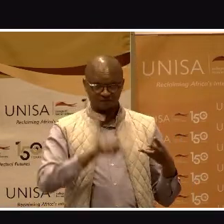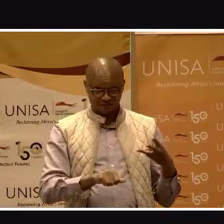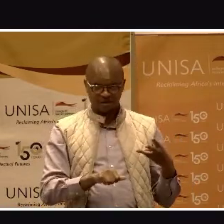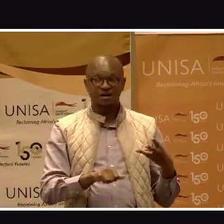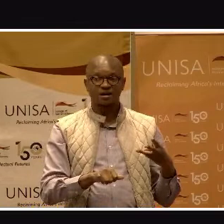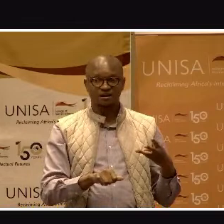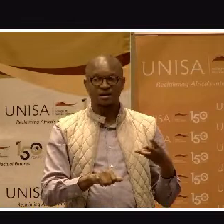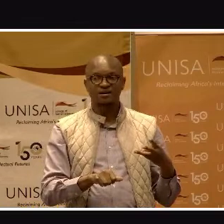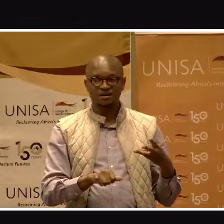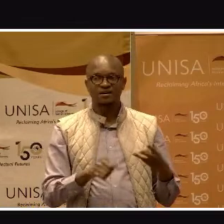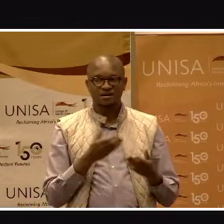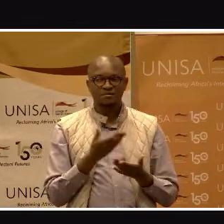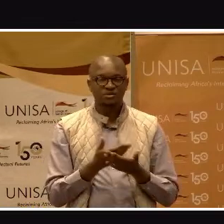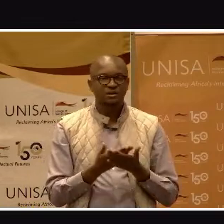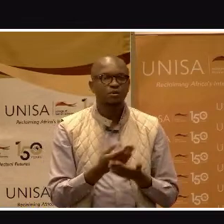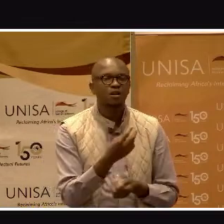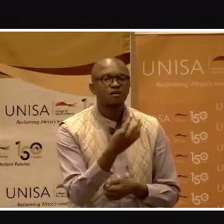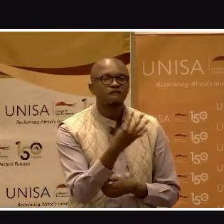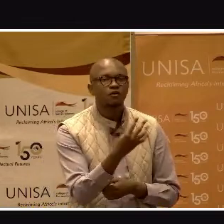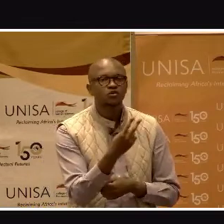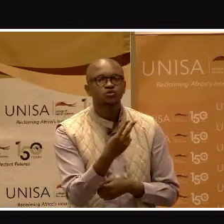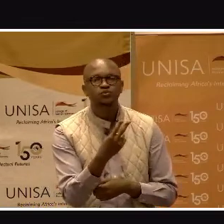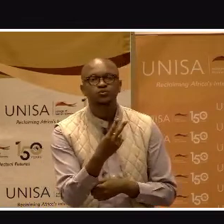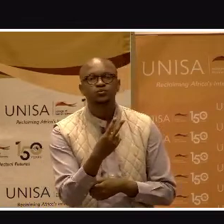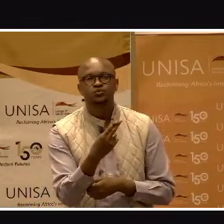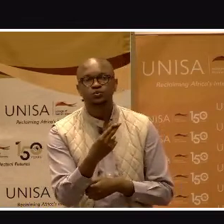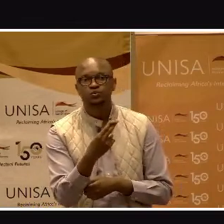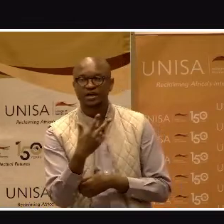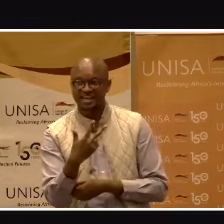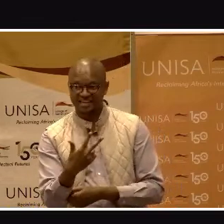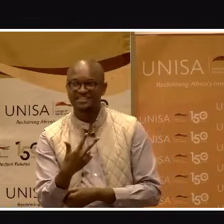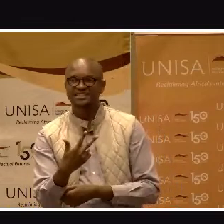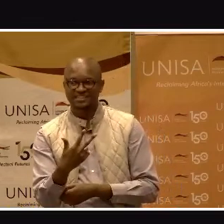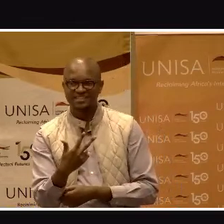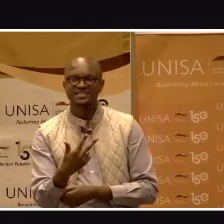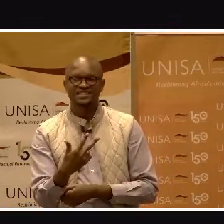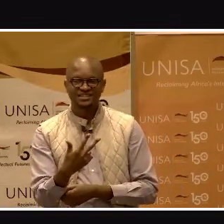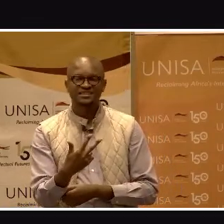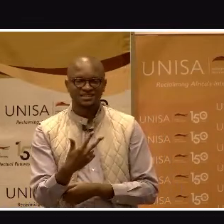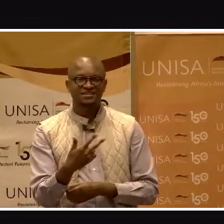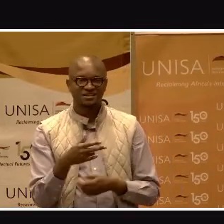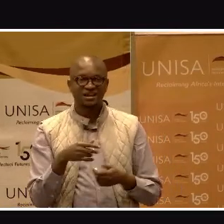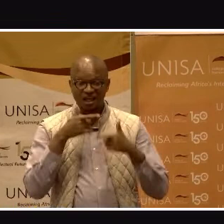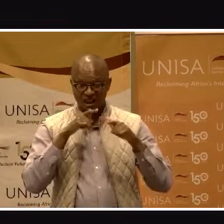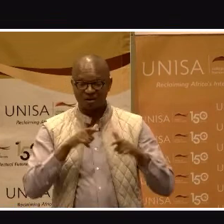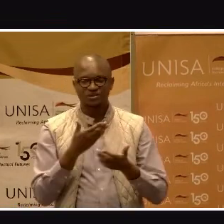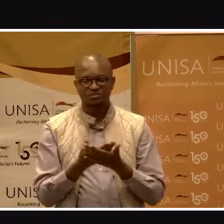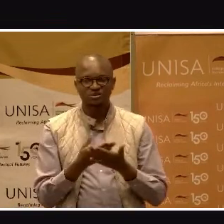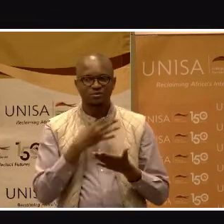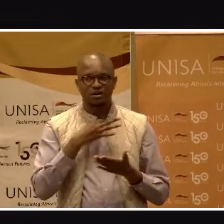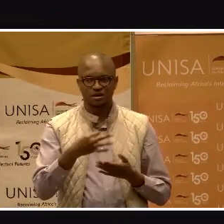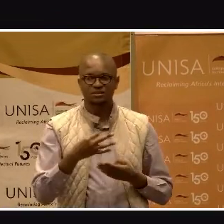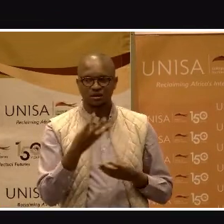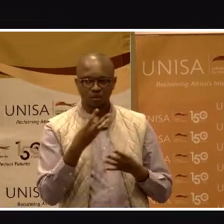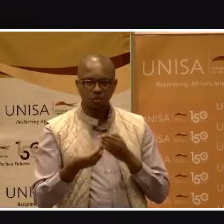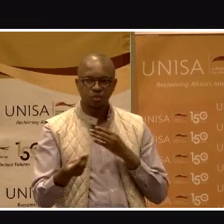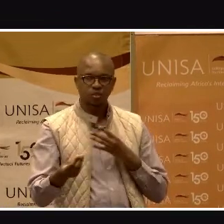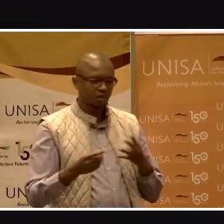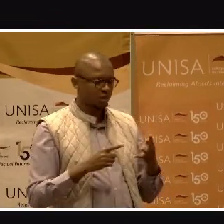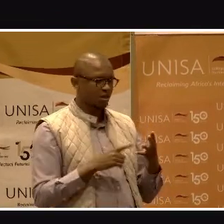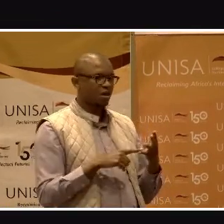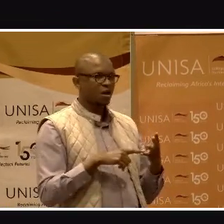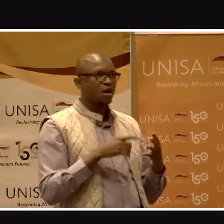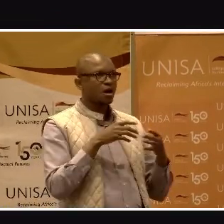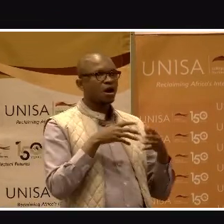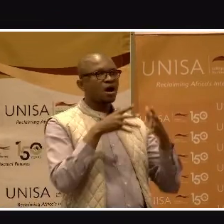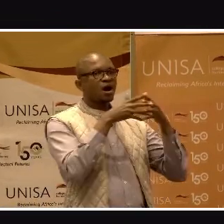some 428 mother tongues, okay, very, very soon. The Americans and Europe combined to make a total around